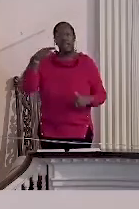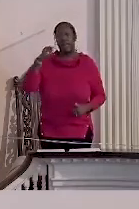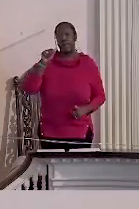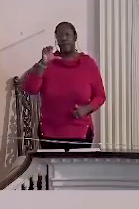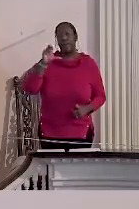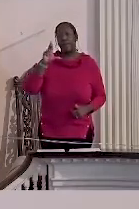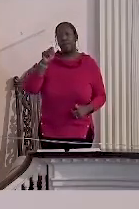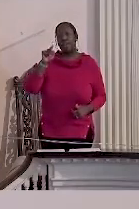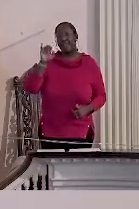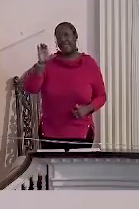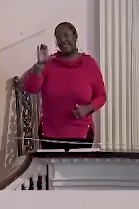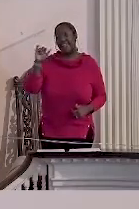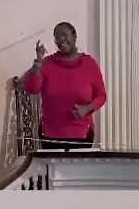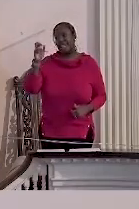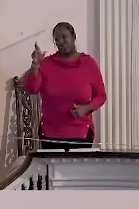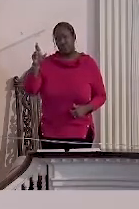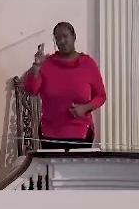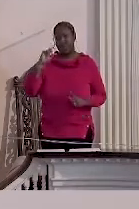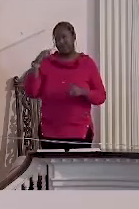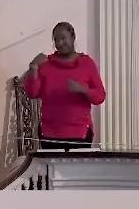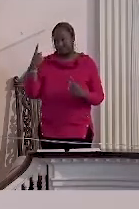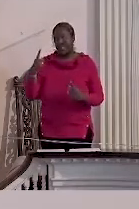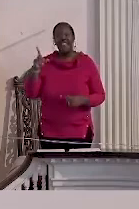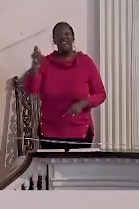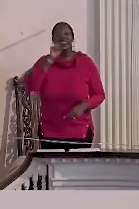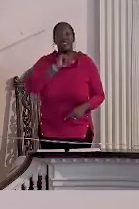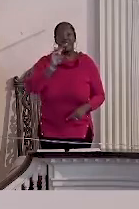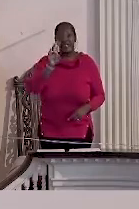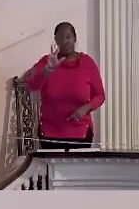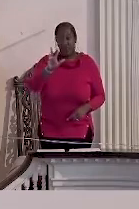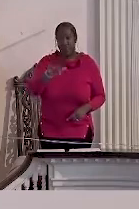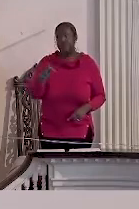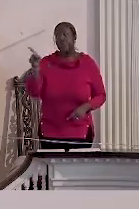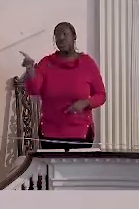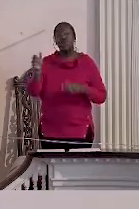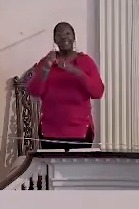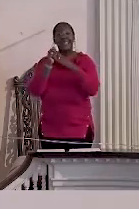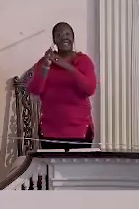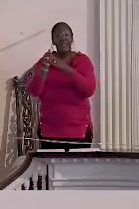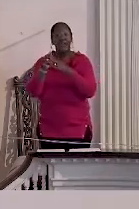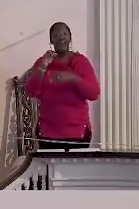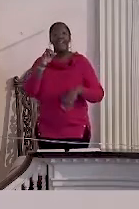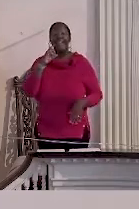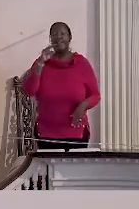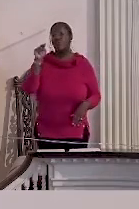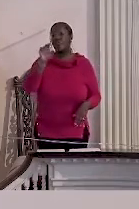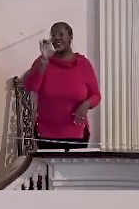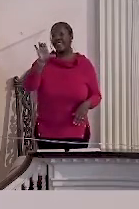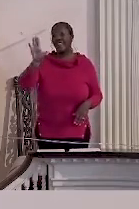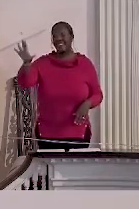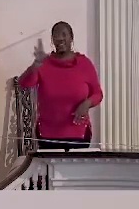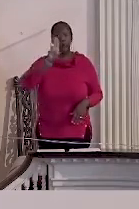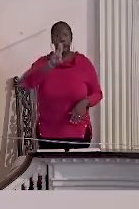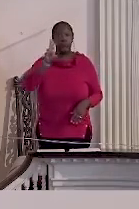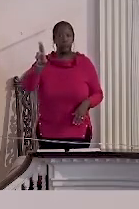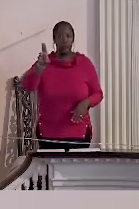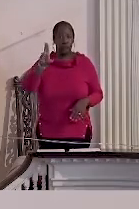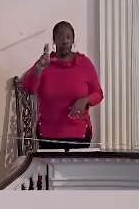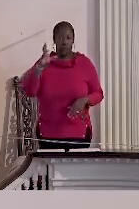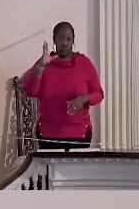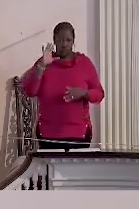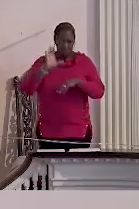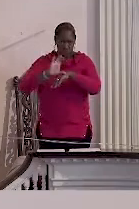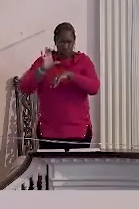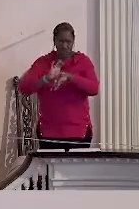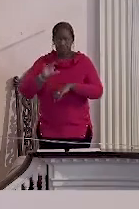cancer. She was 73 and a longtime leader at the Raleigh North Carolina UU Fellowship.